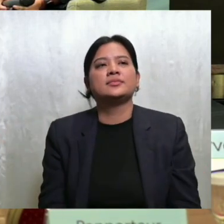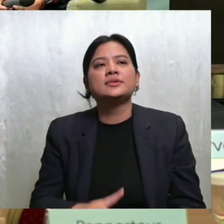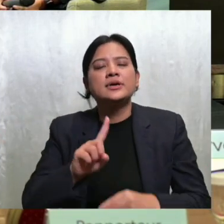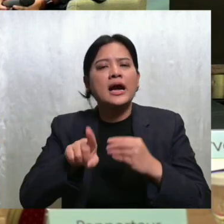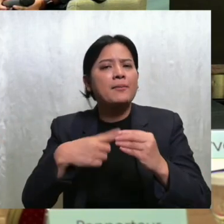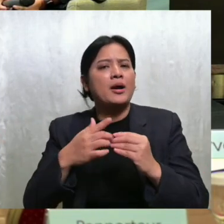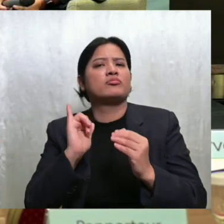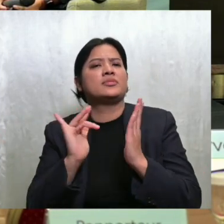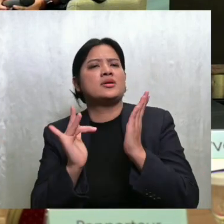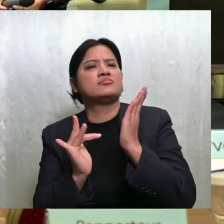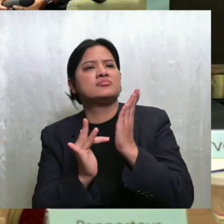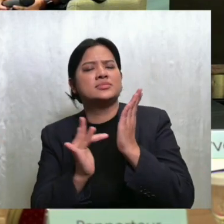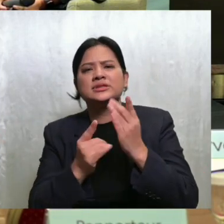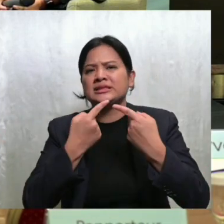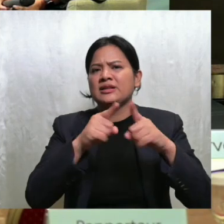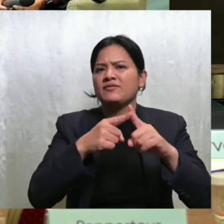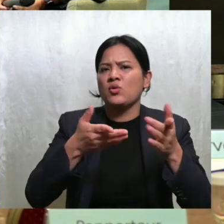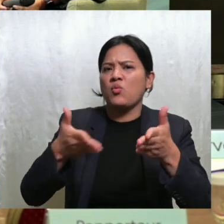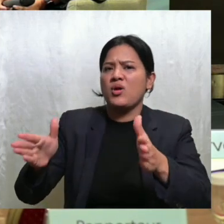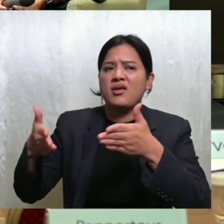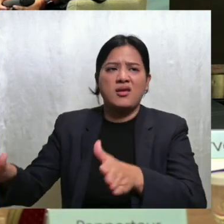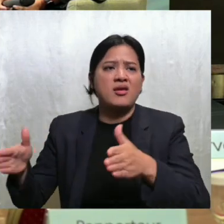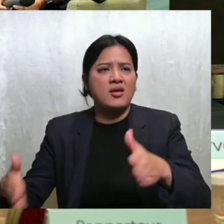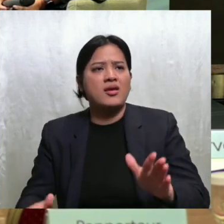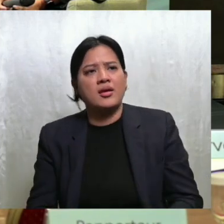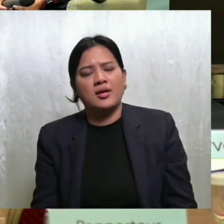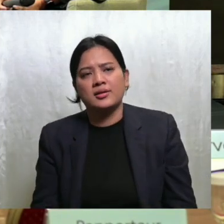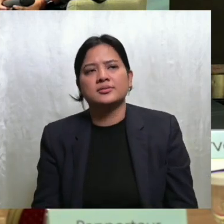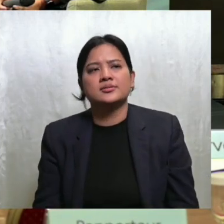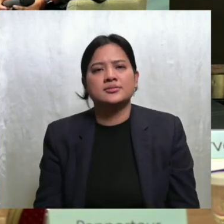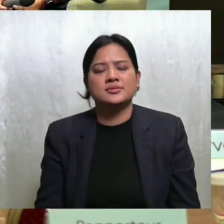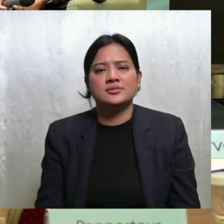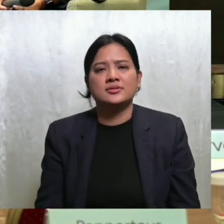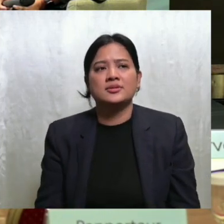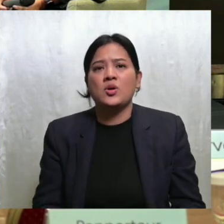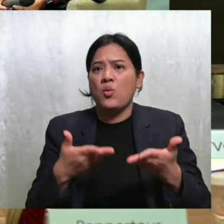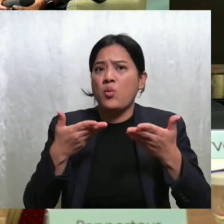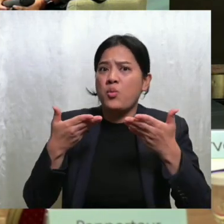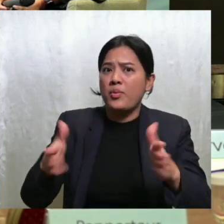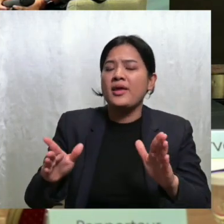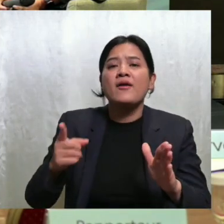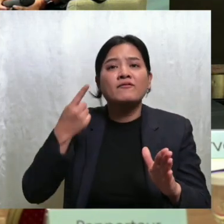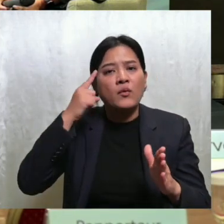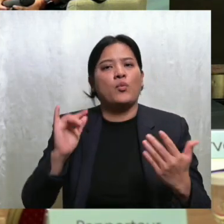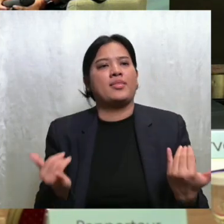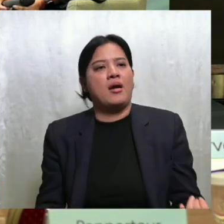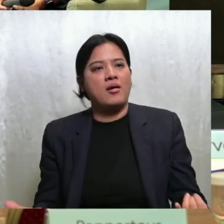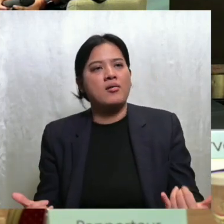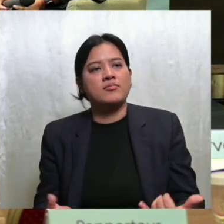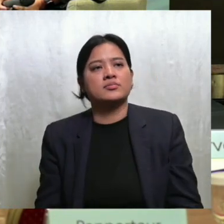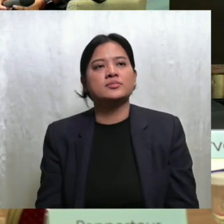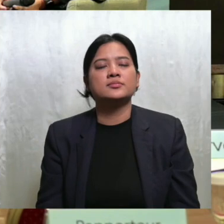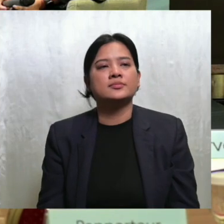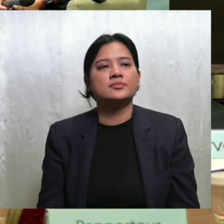this discussion. So I think we began with an example of a